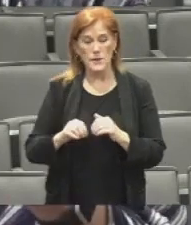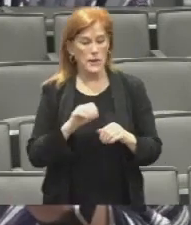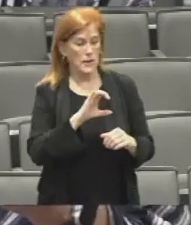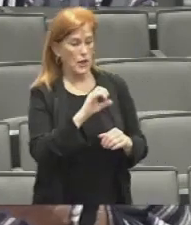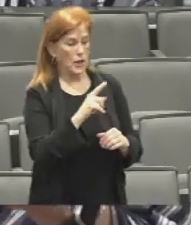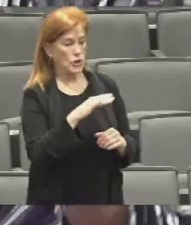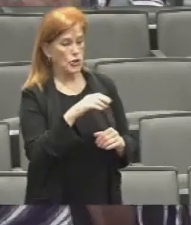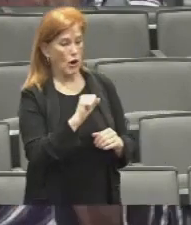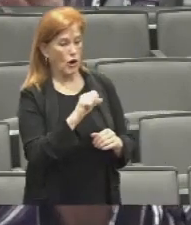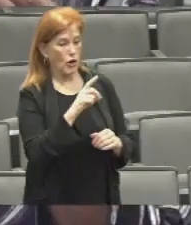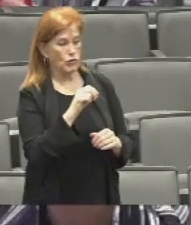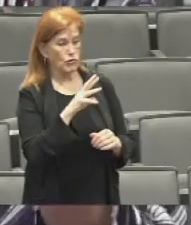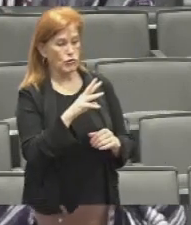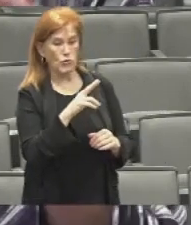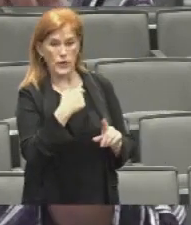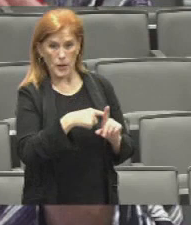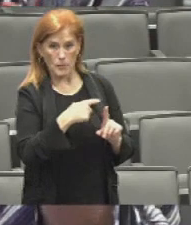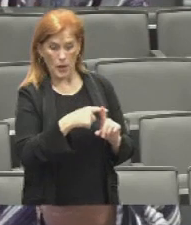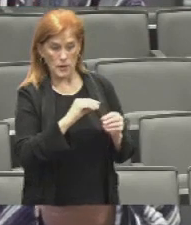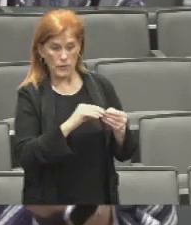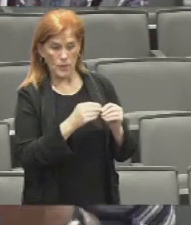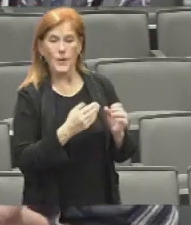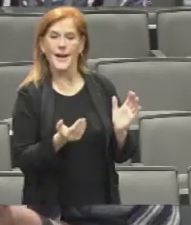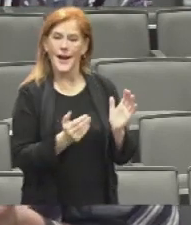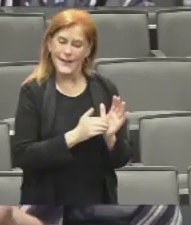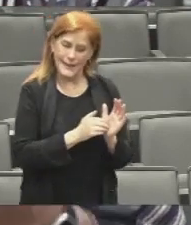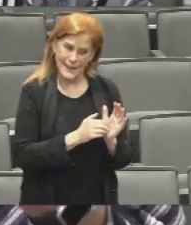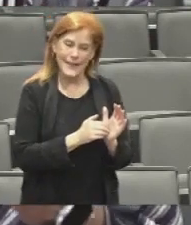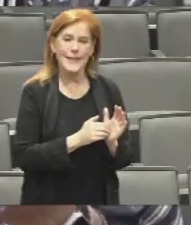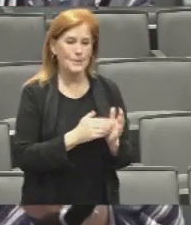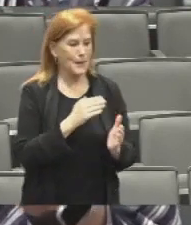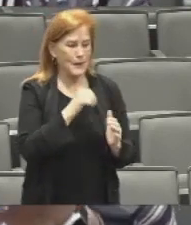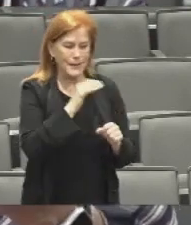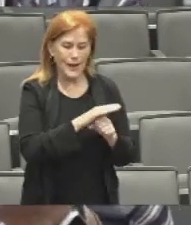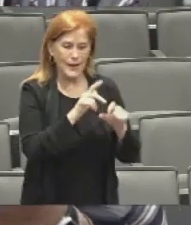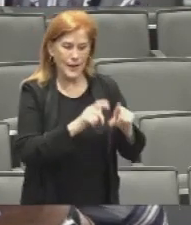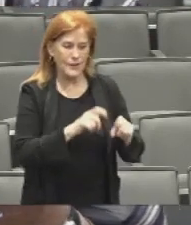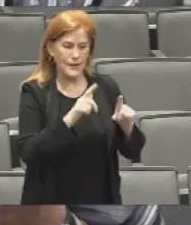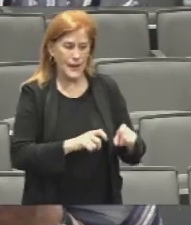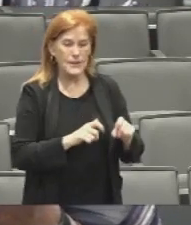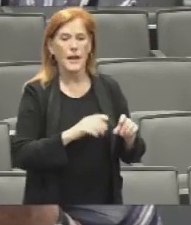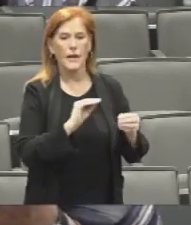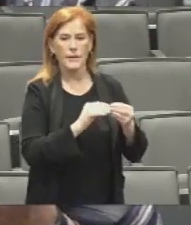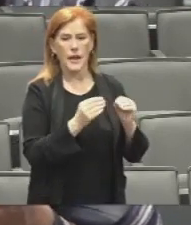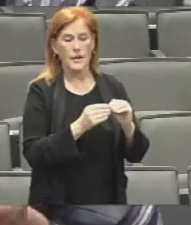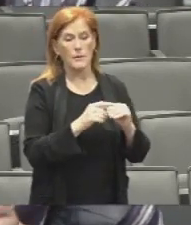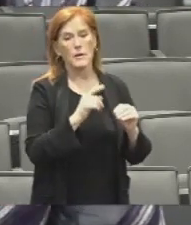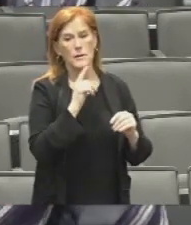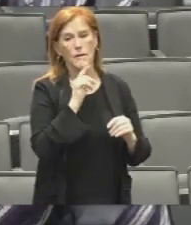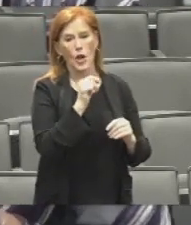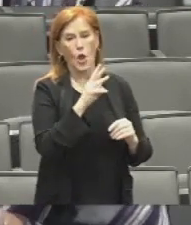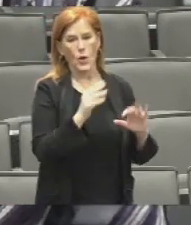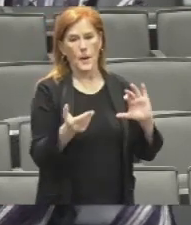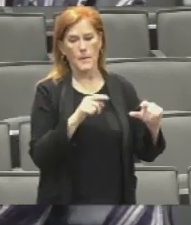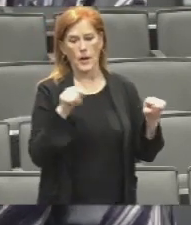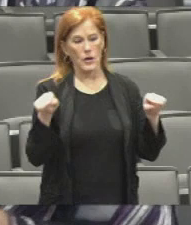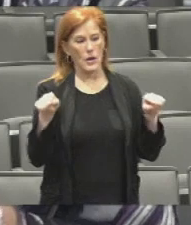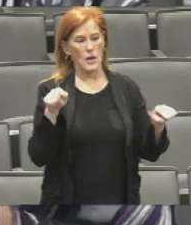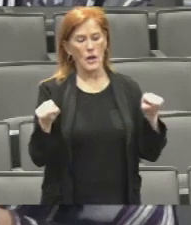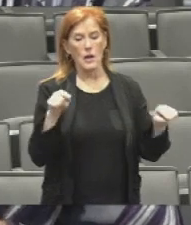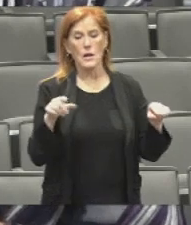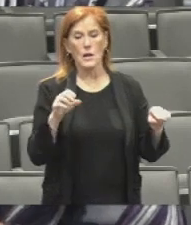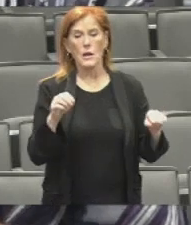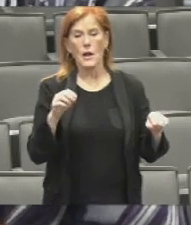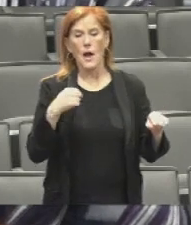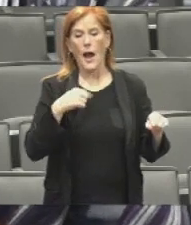Drew positivity rate, which goes back to the tests that are being done, is much lower. And so I